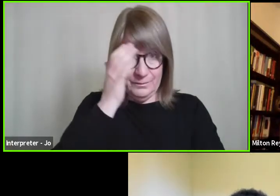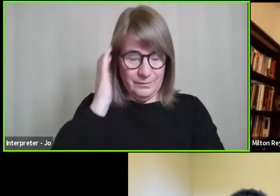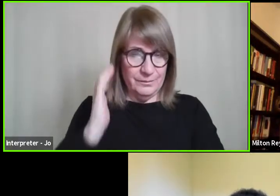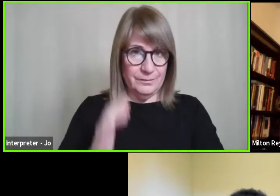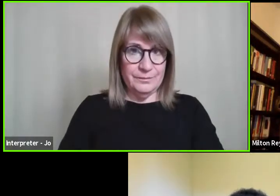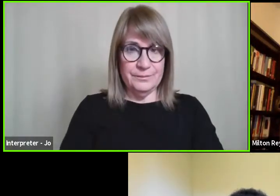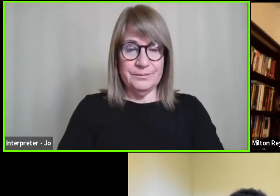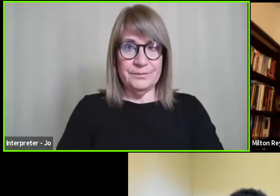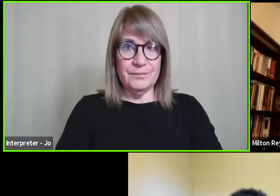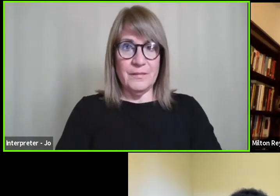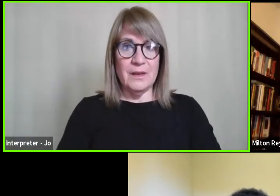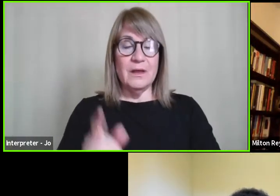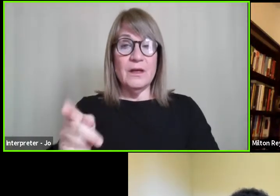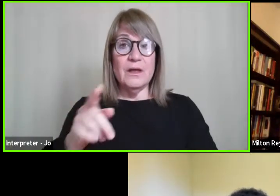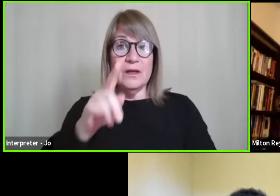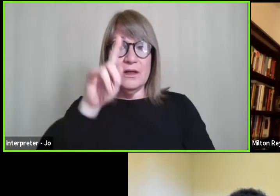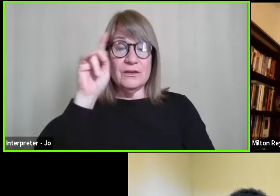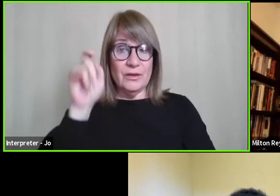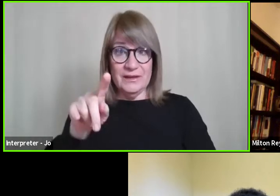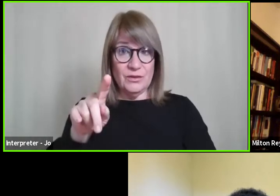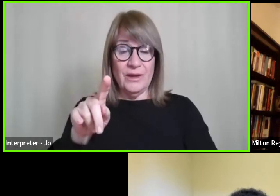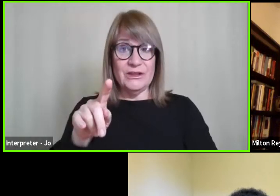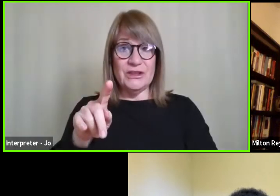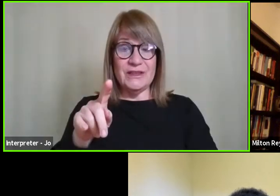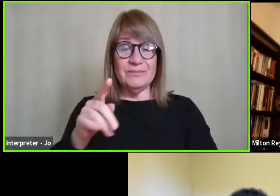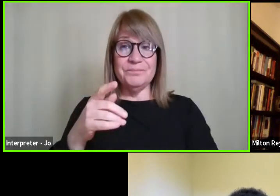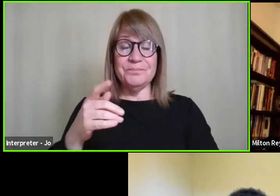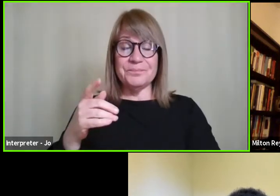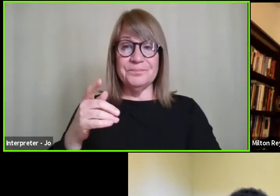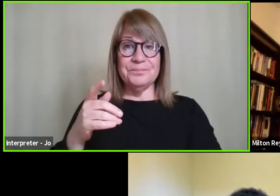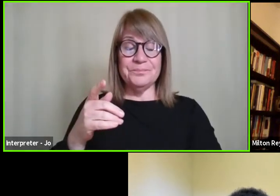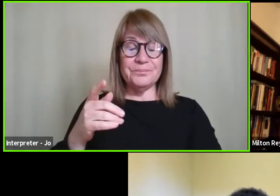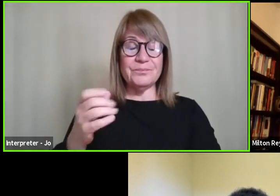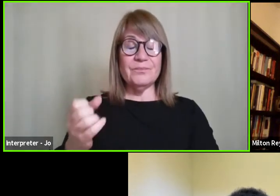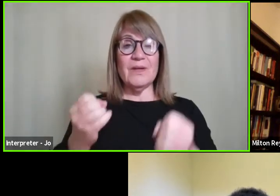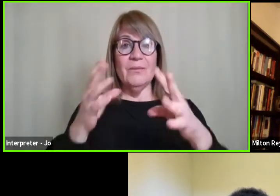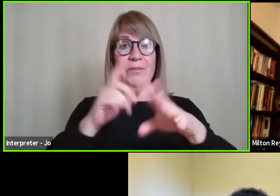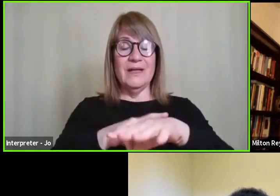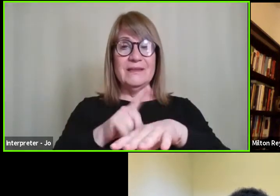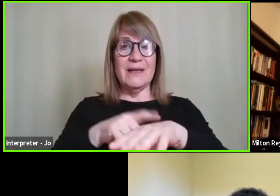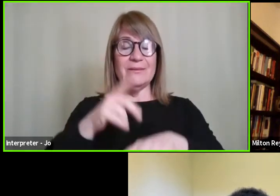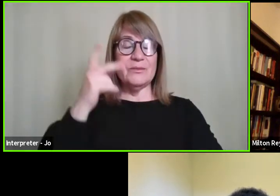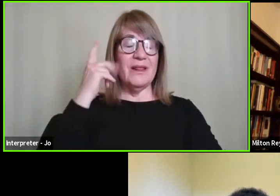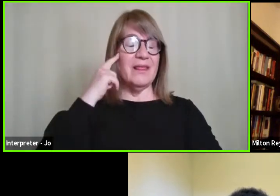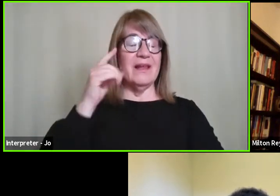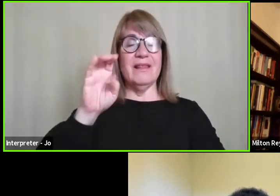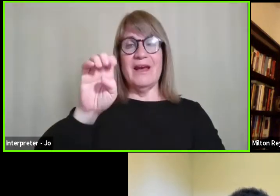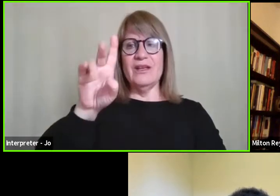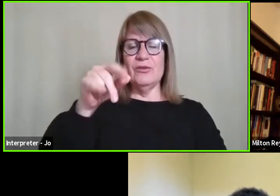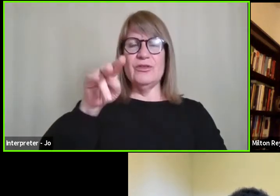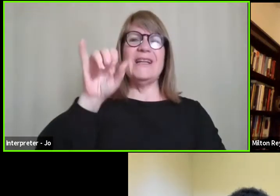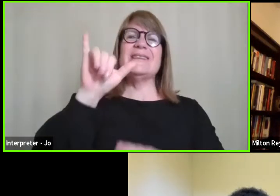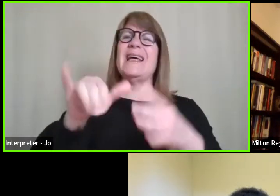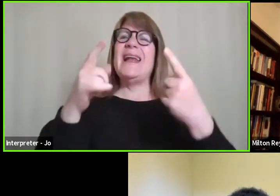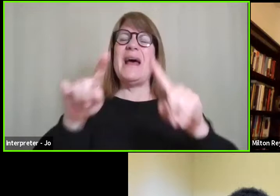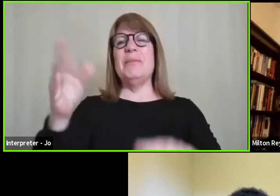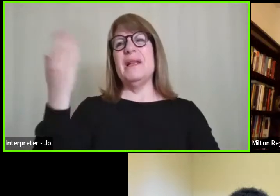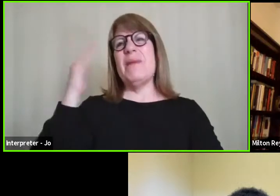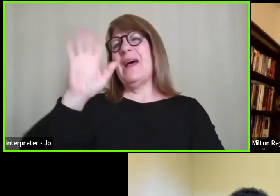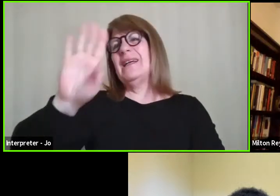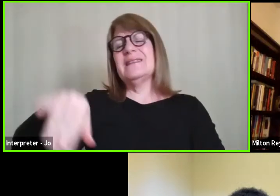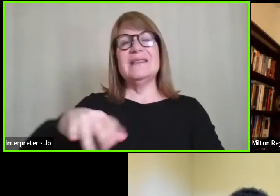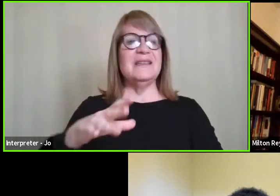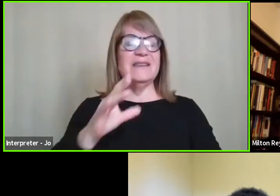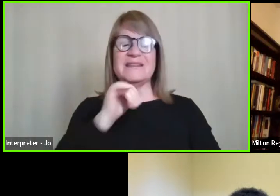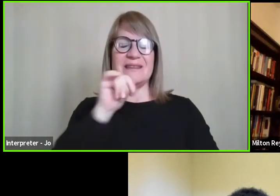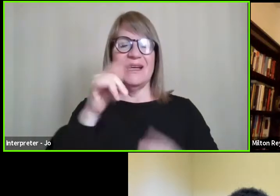so so this question sort of is an extension that you know we oftentimes encounter the framing that eugenics was was in the past and that science today is actually free